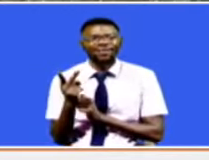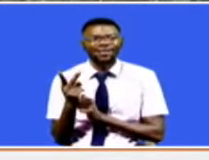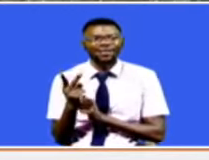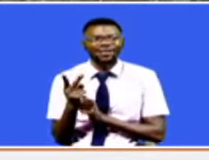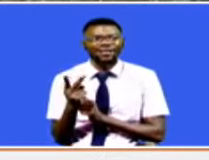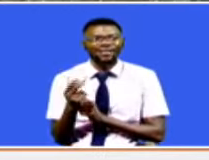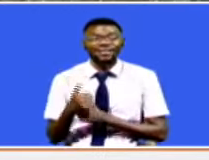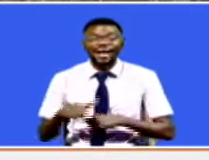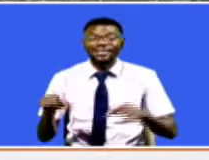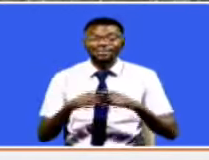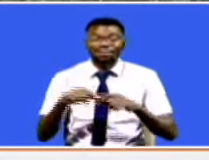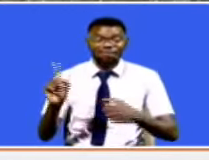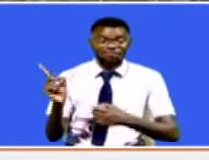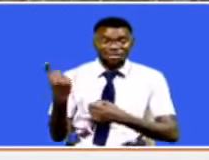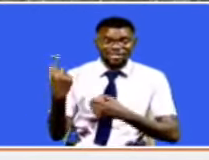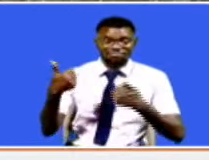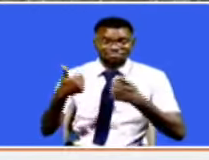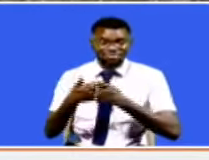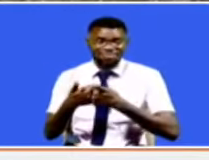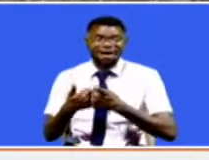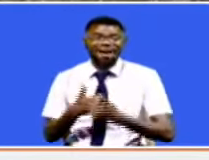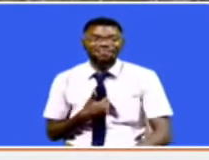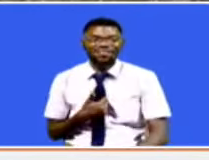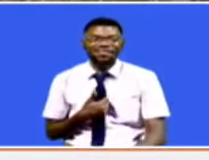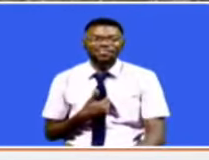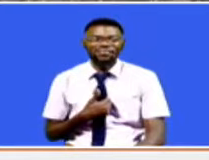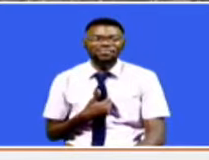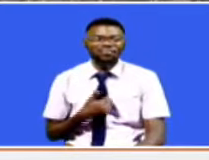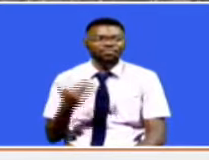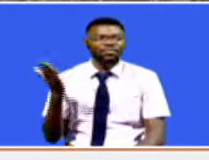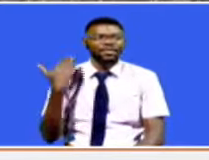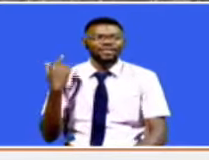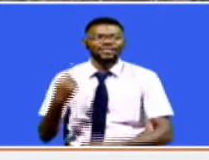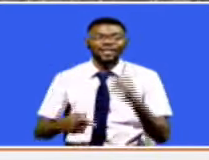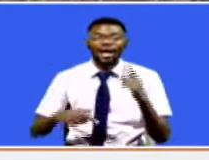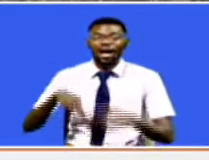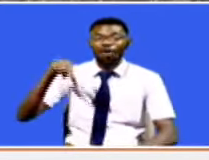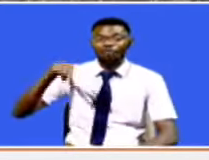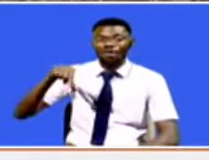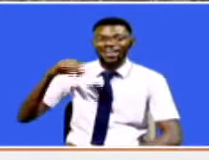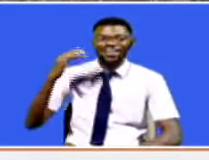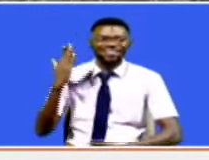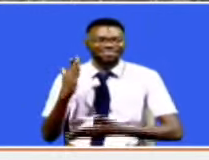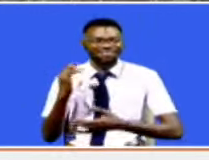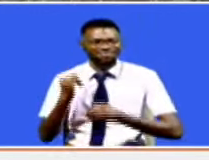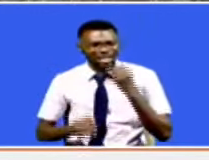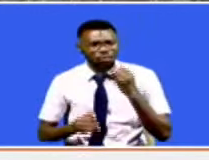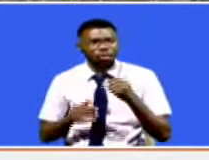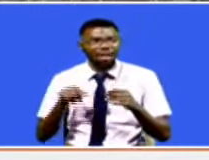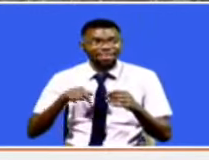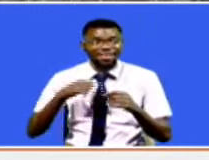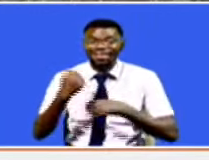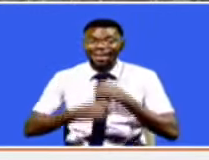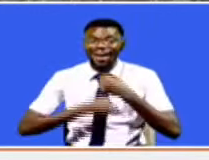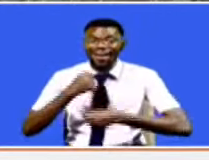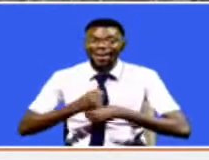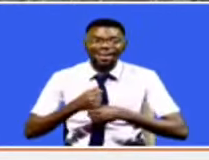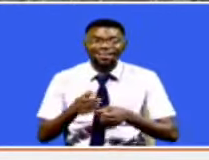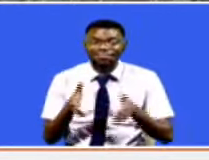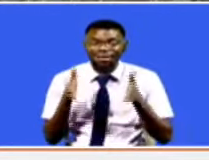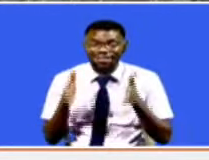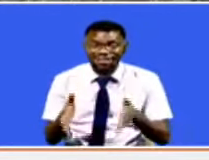nowhere, and it was our first game. And last year we got to quarterfinals. This year we've come all the way to